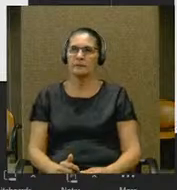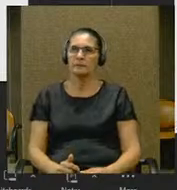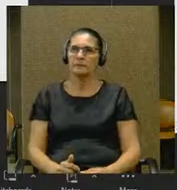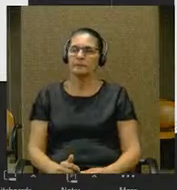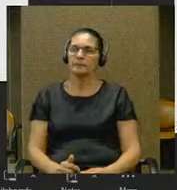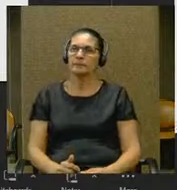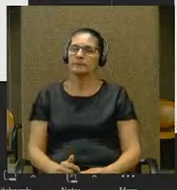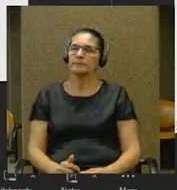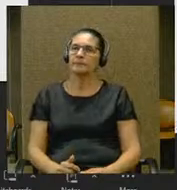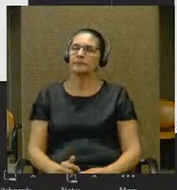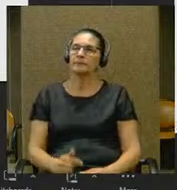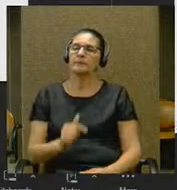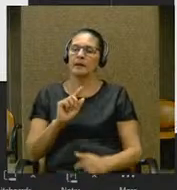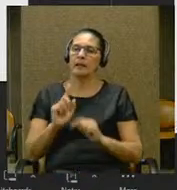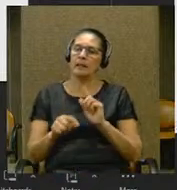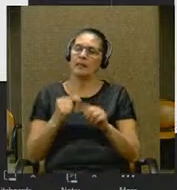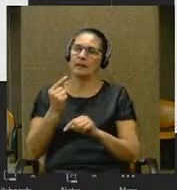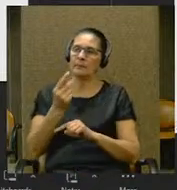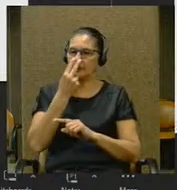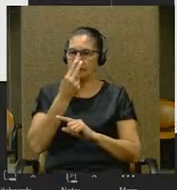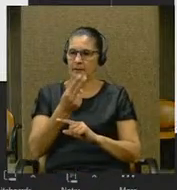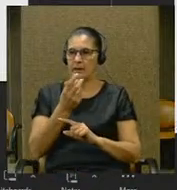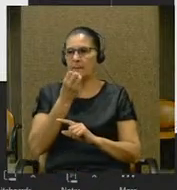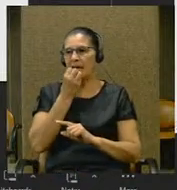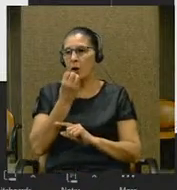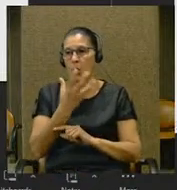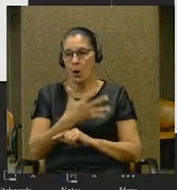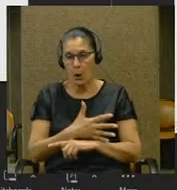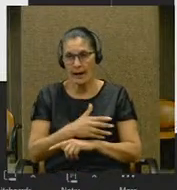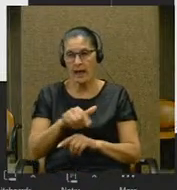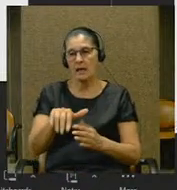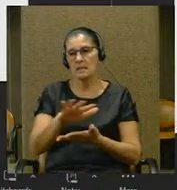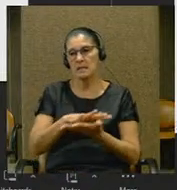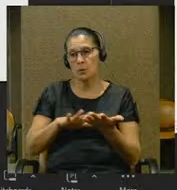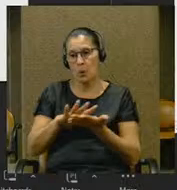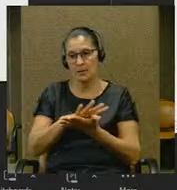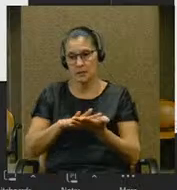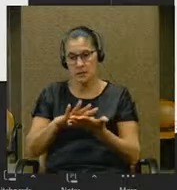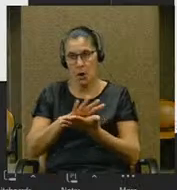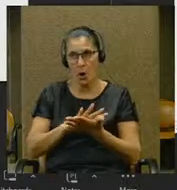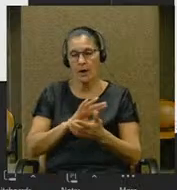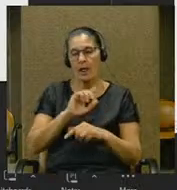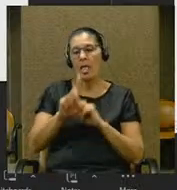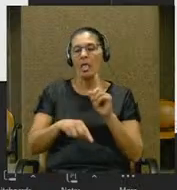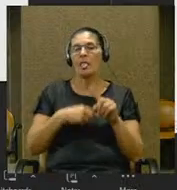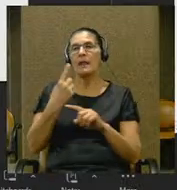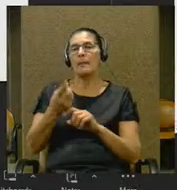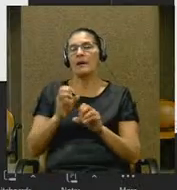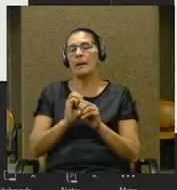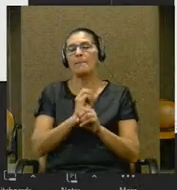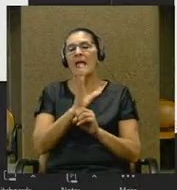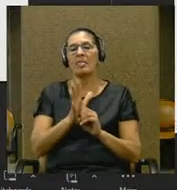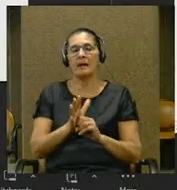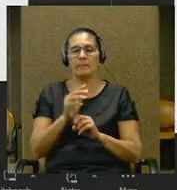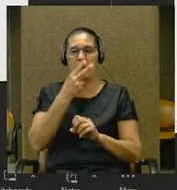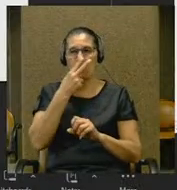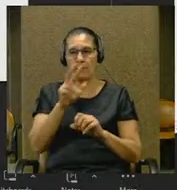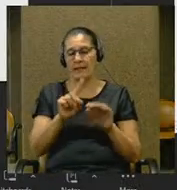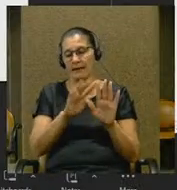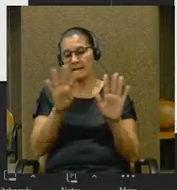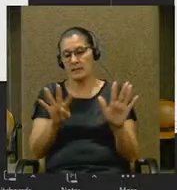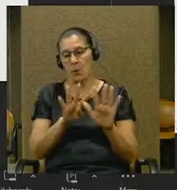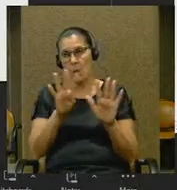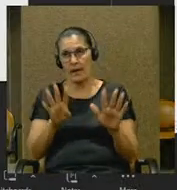in the situation. Then the pandemic of COVID-19 hit, and that